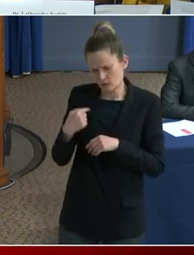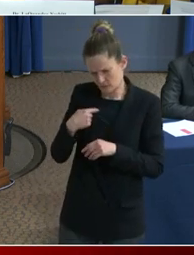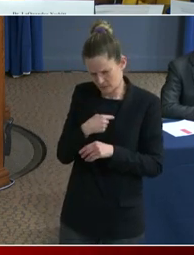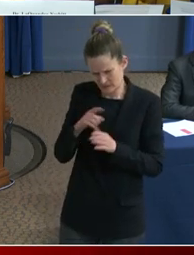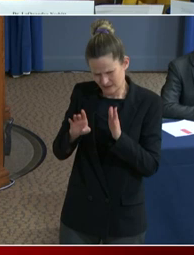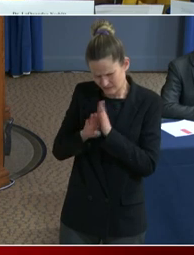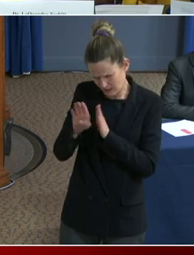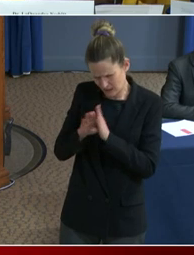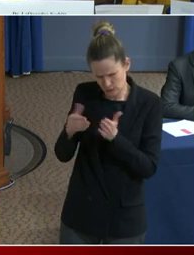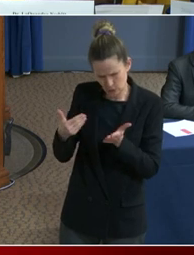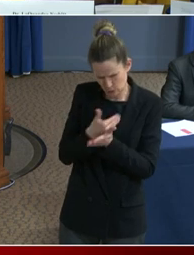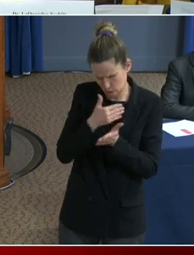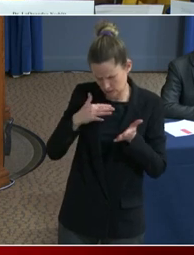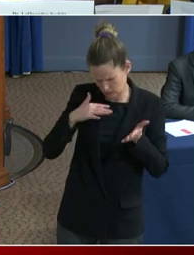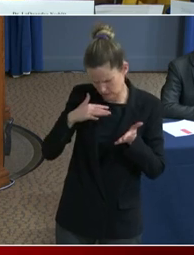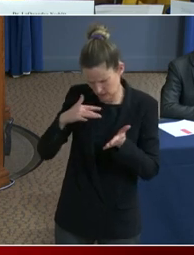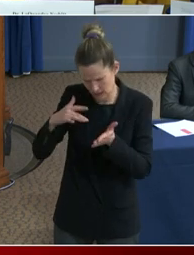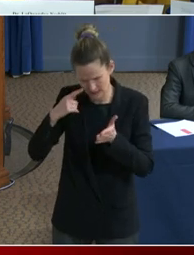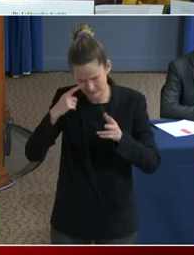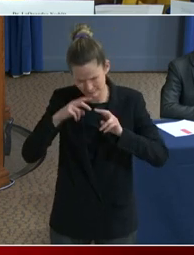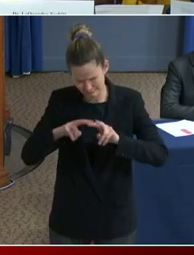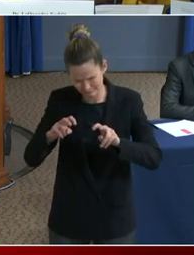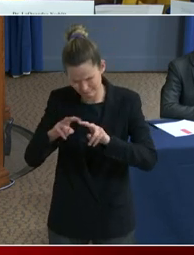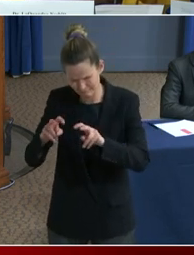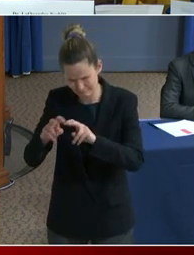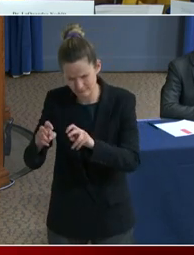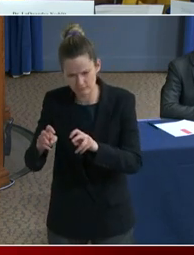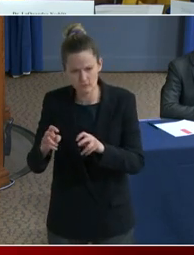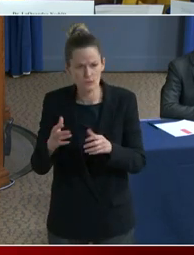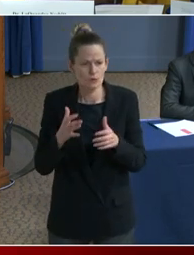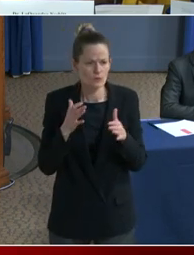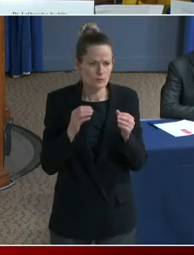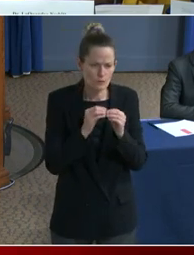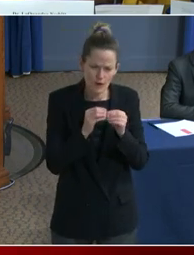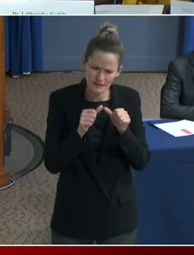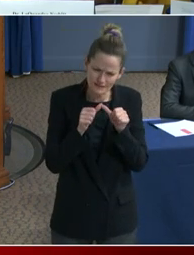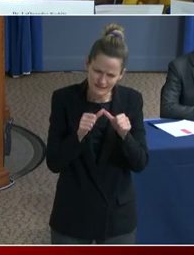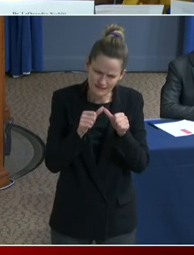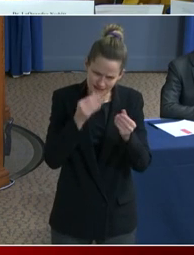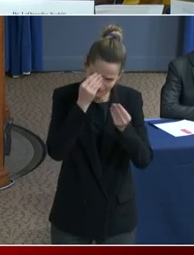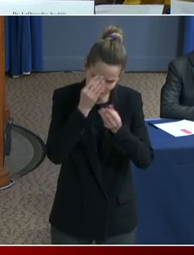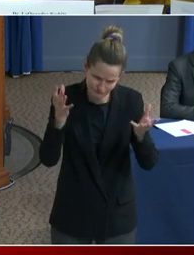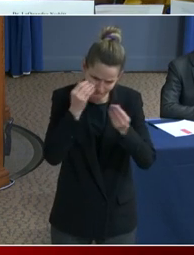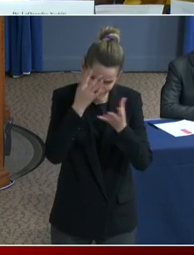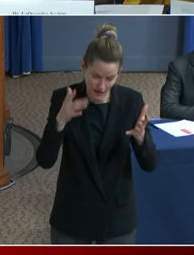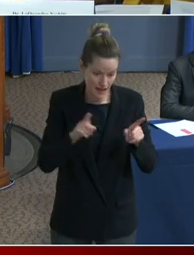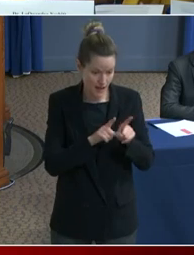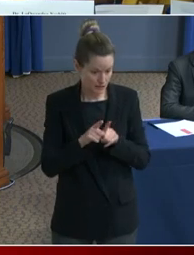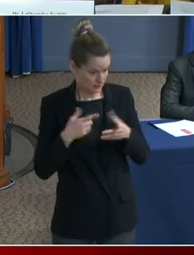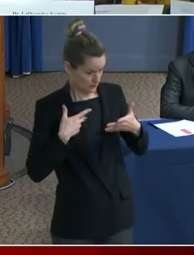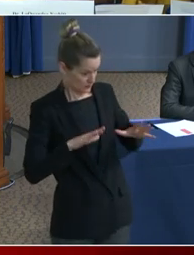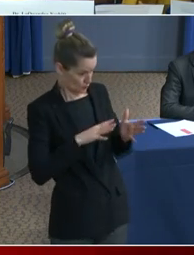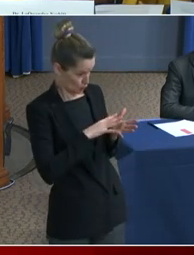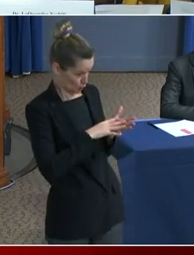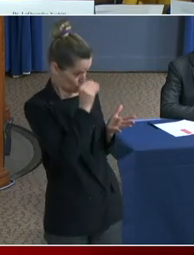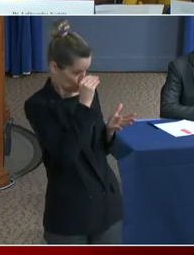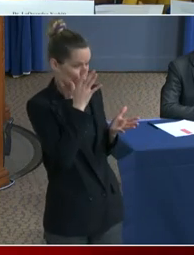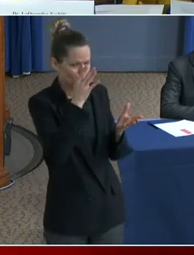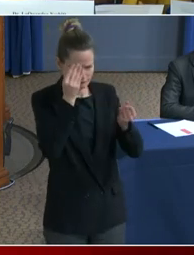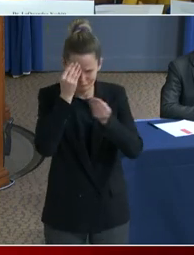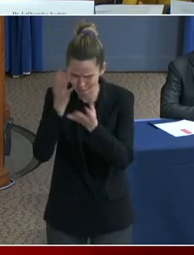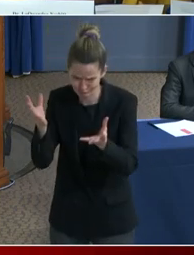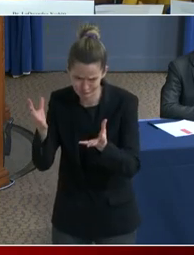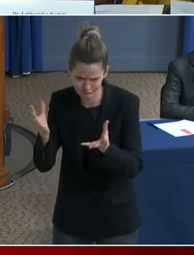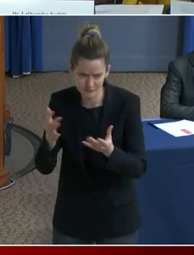weeks to learn more, we will continue to keep our public up to date. But over the next few slides, we'll share